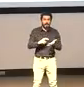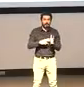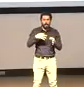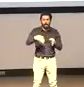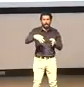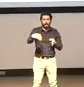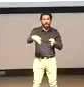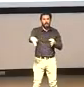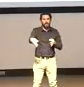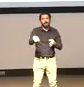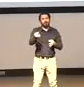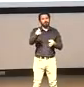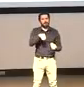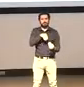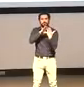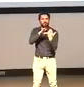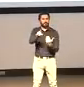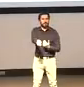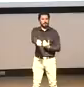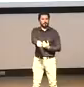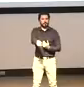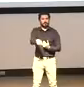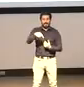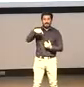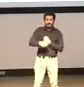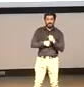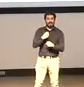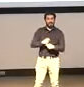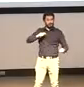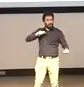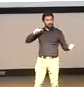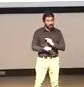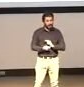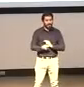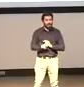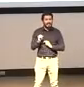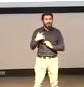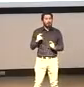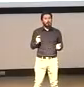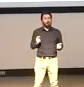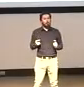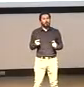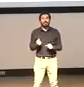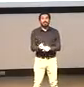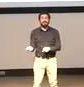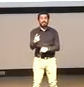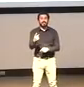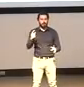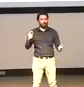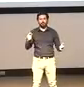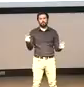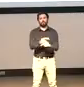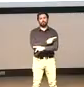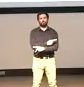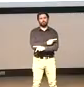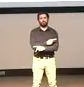road, so to speak. If we don't make major changes this year, next year the gap will be larger, and ultimately we will have to make